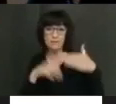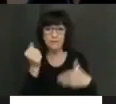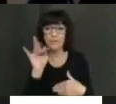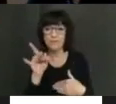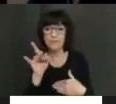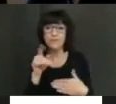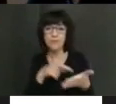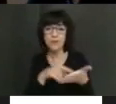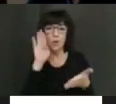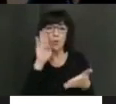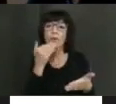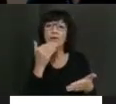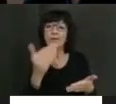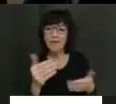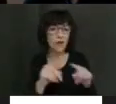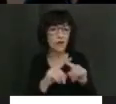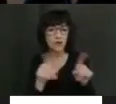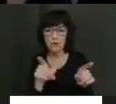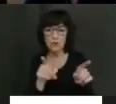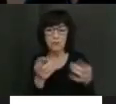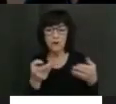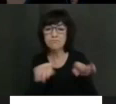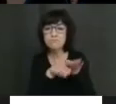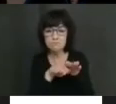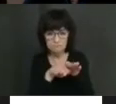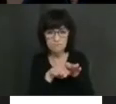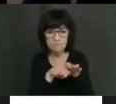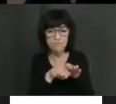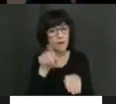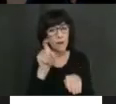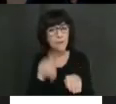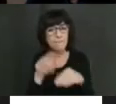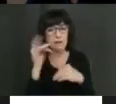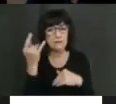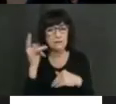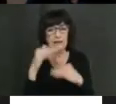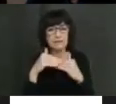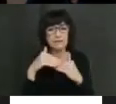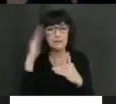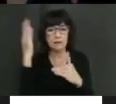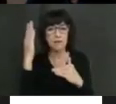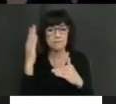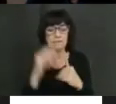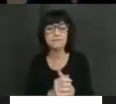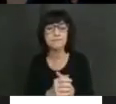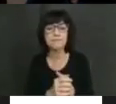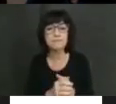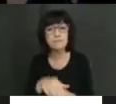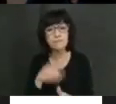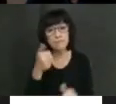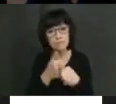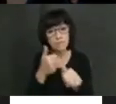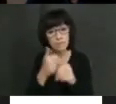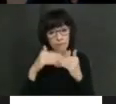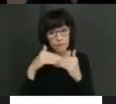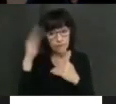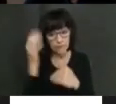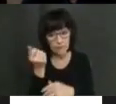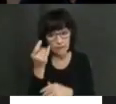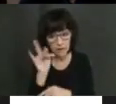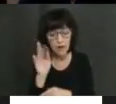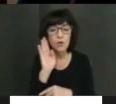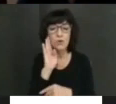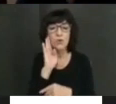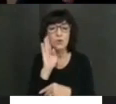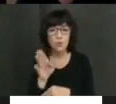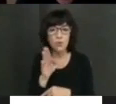thank you for your interest and inform you that you do not meet the age requirement to use the app. If you are over the age of 18, the application will take you to